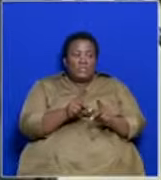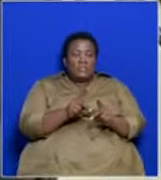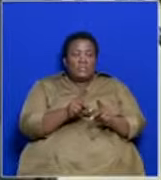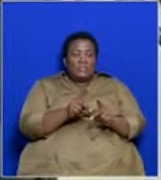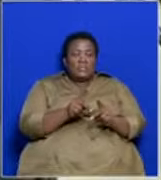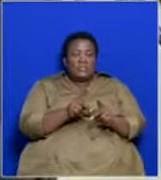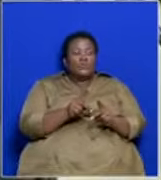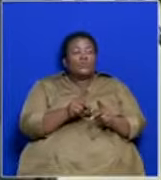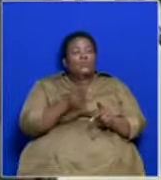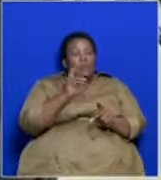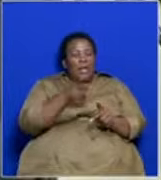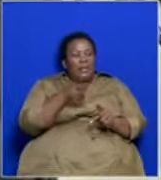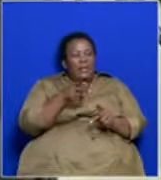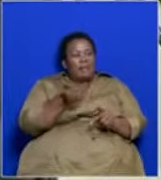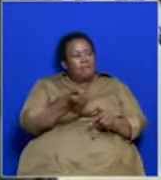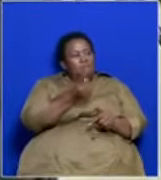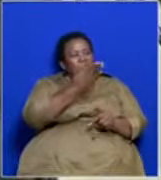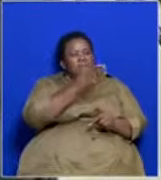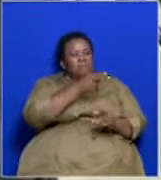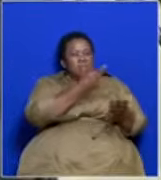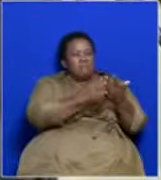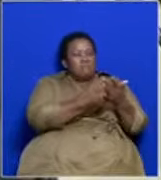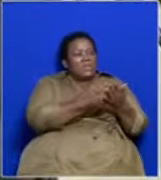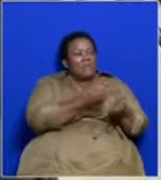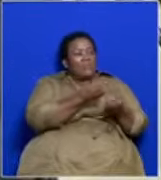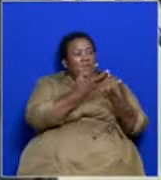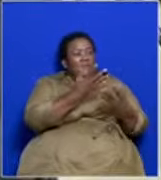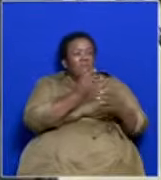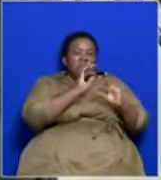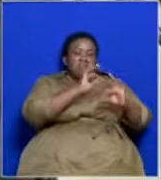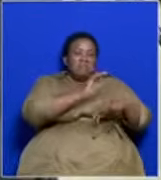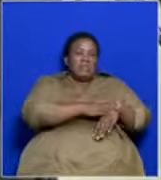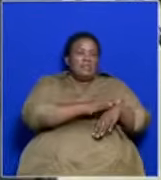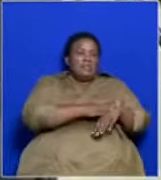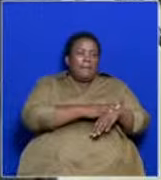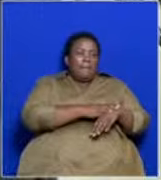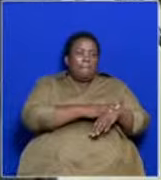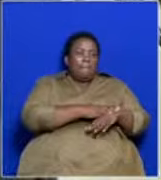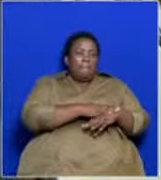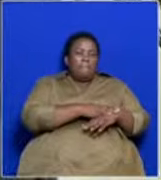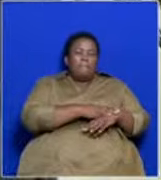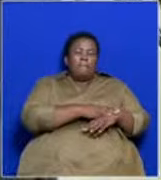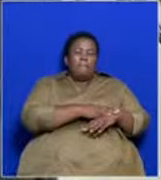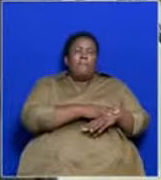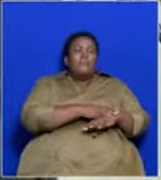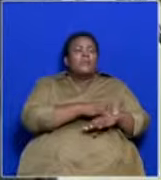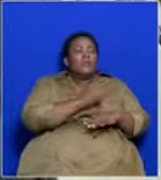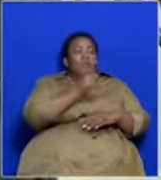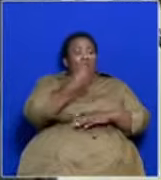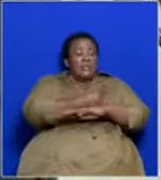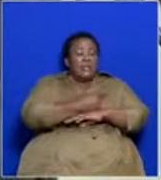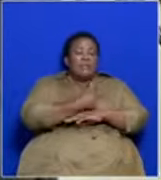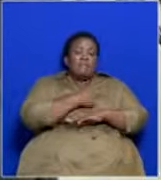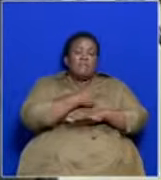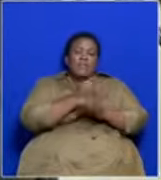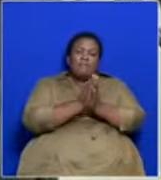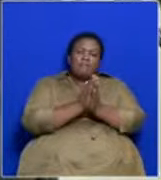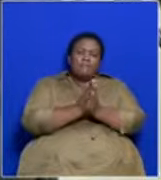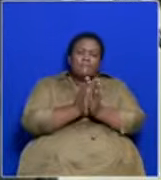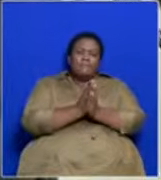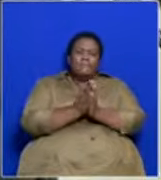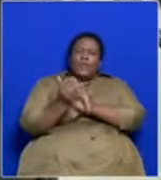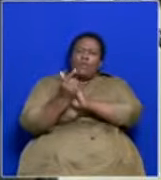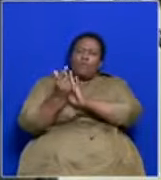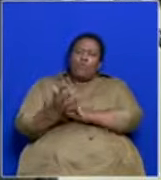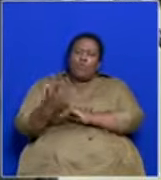him an ample time. On that day when we came out, I pleaded with my advocate because they told us that